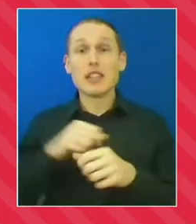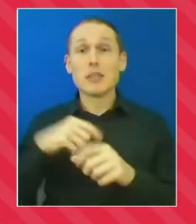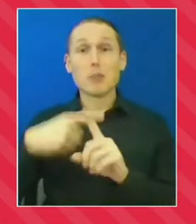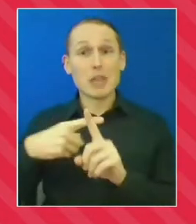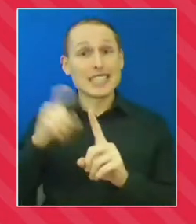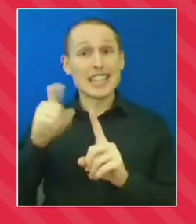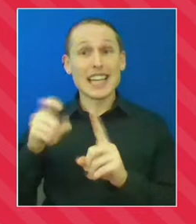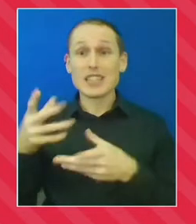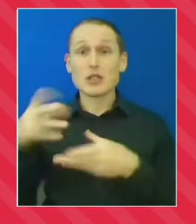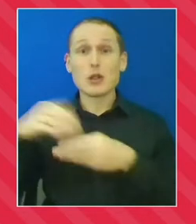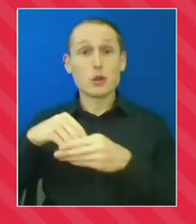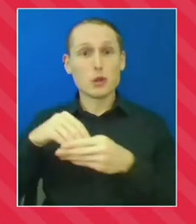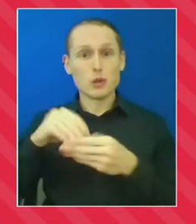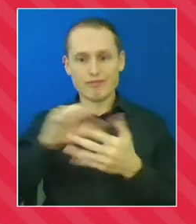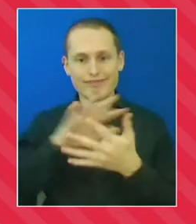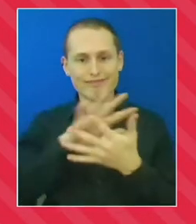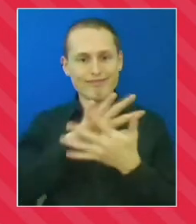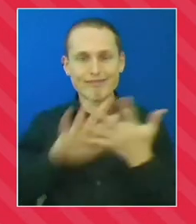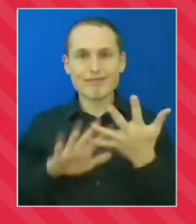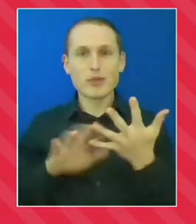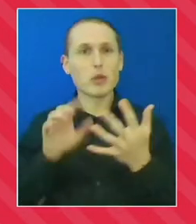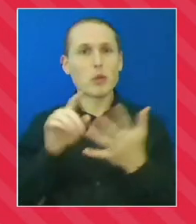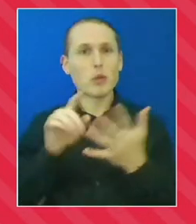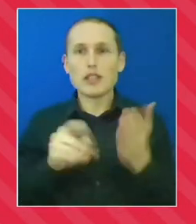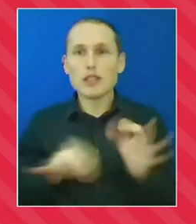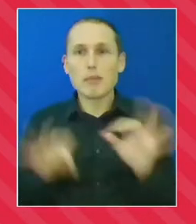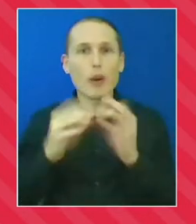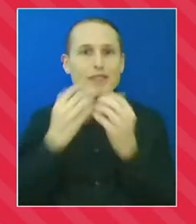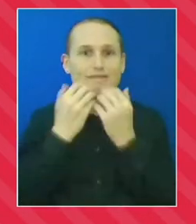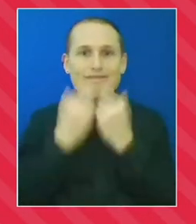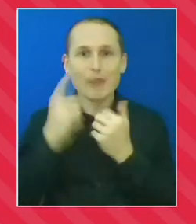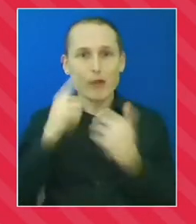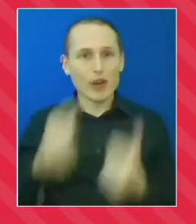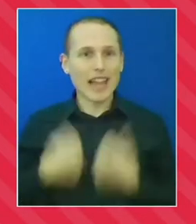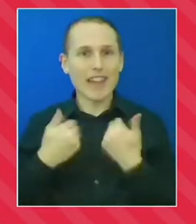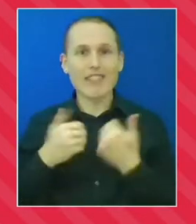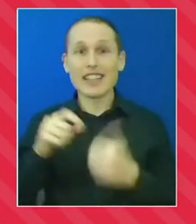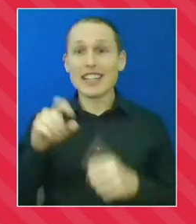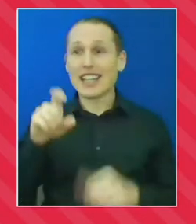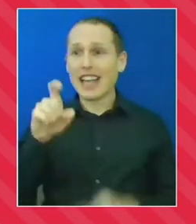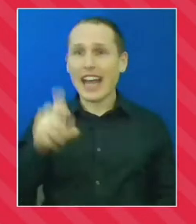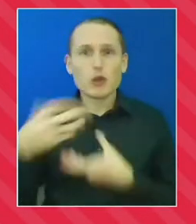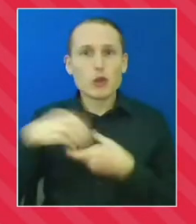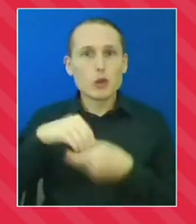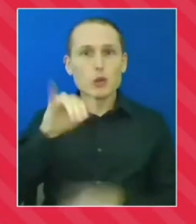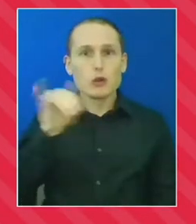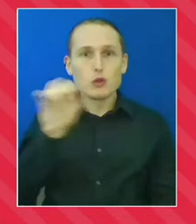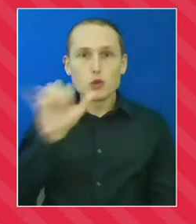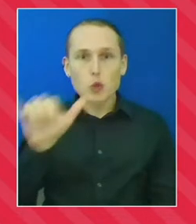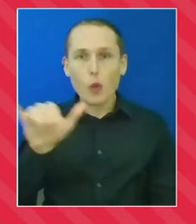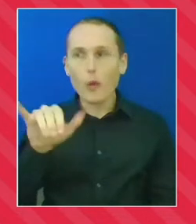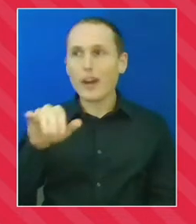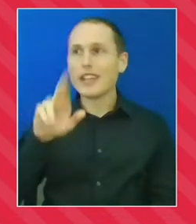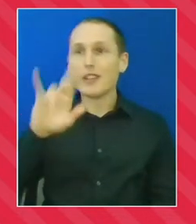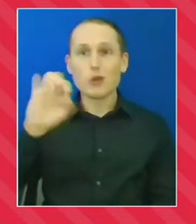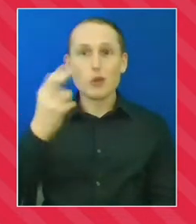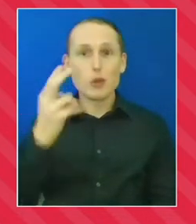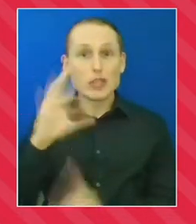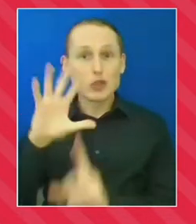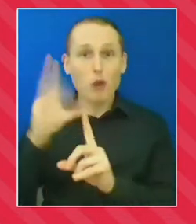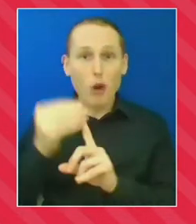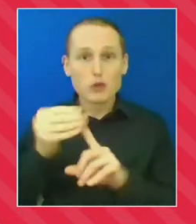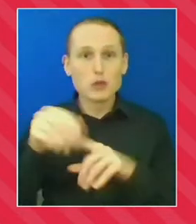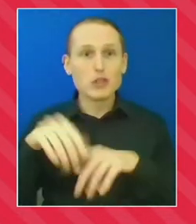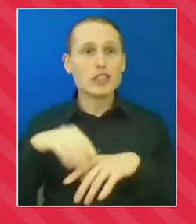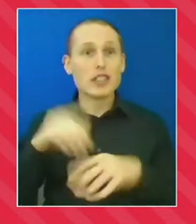make life worth living. Like, it has to be joyful, and it has to be rich culturally, and it has to be socially connected. And I